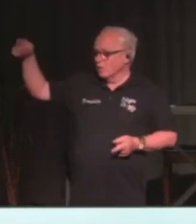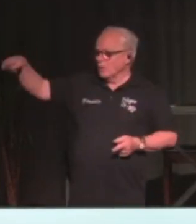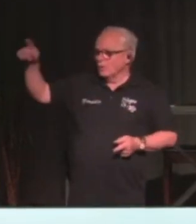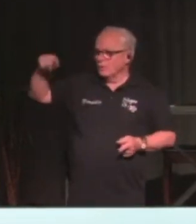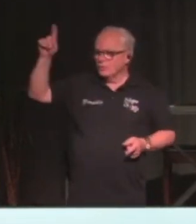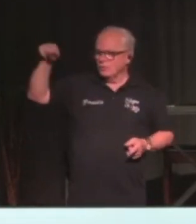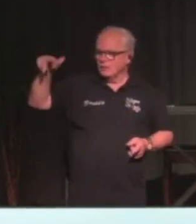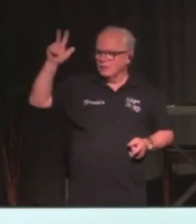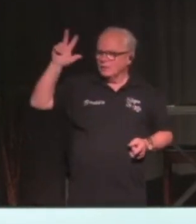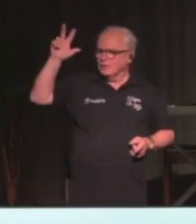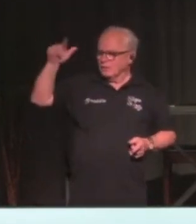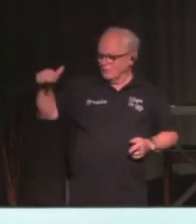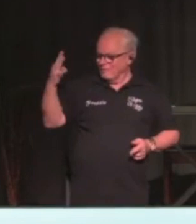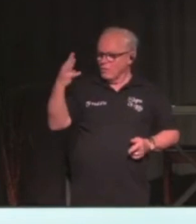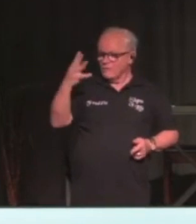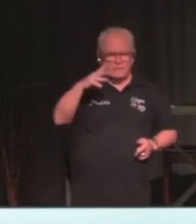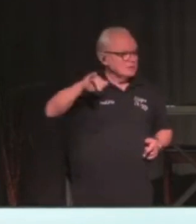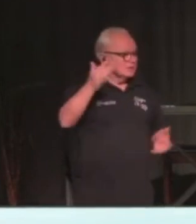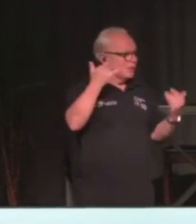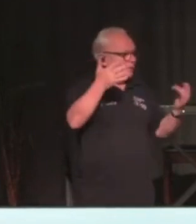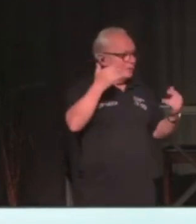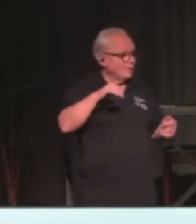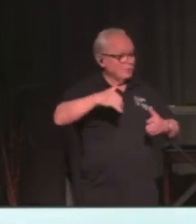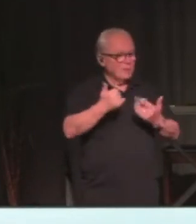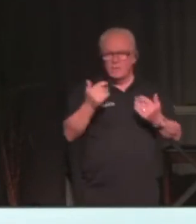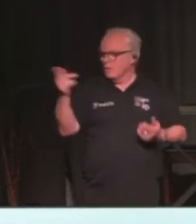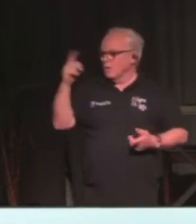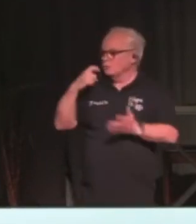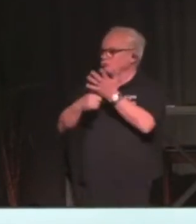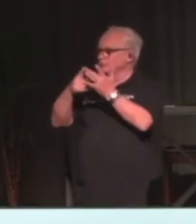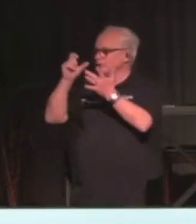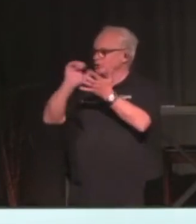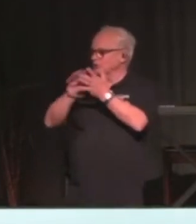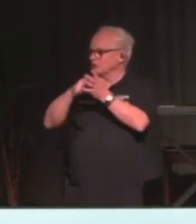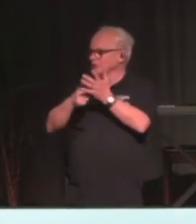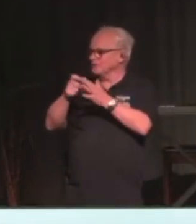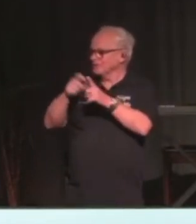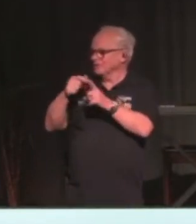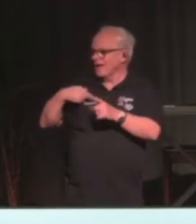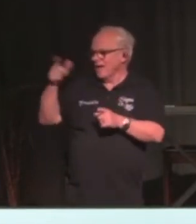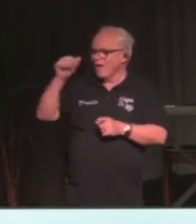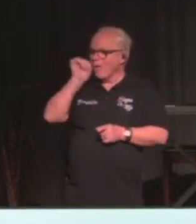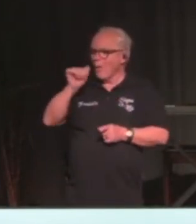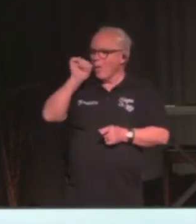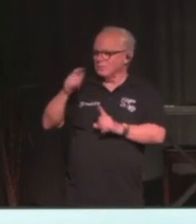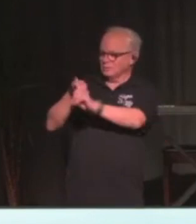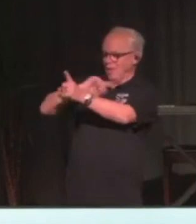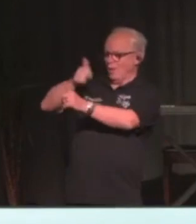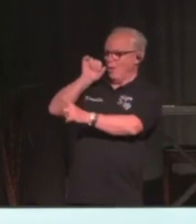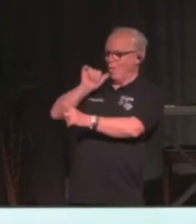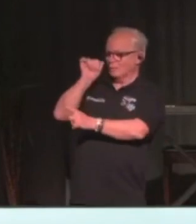One, amen. Two, three, four, yeah, come on. Big Richard over there, absolutely, I would believe that too, big man, amen.